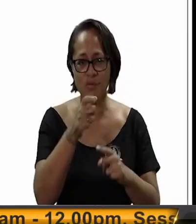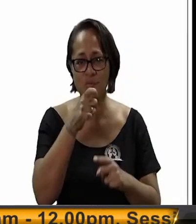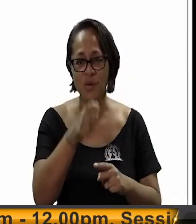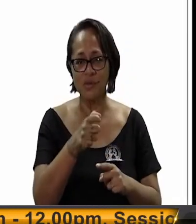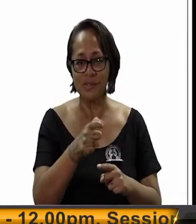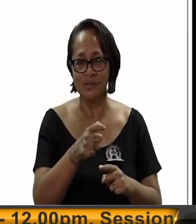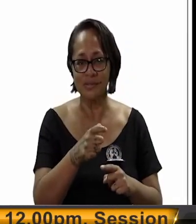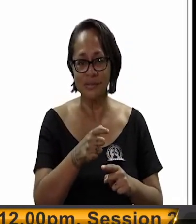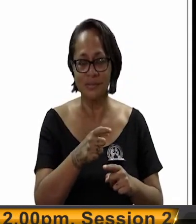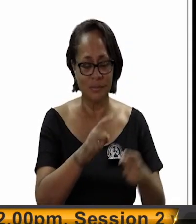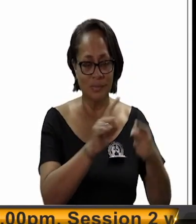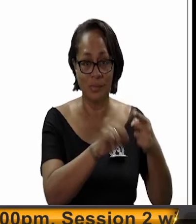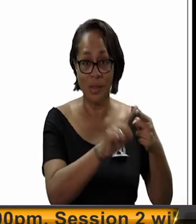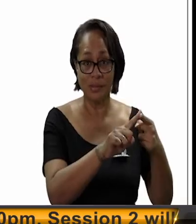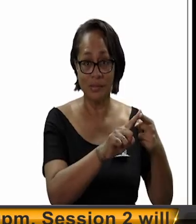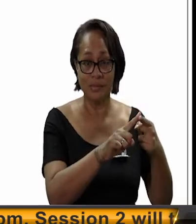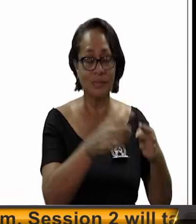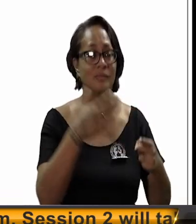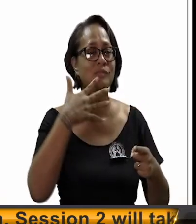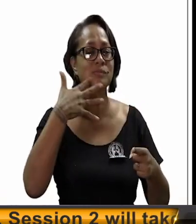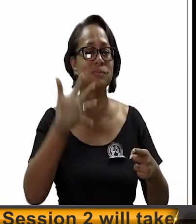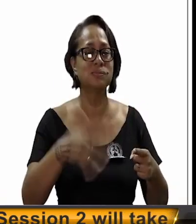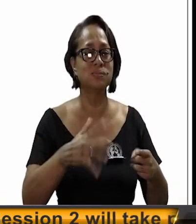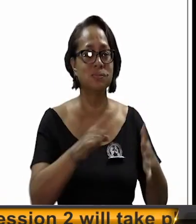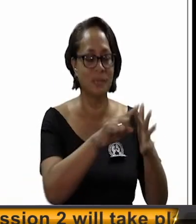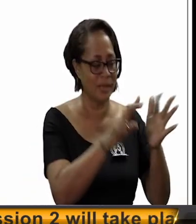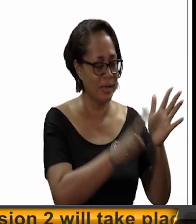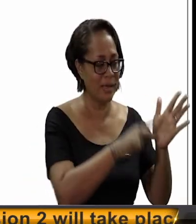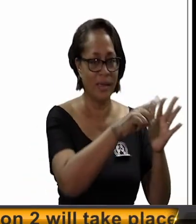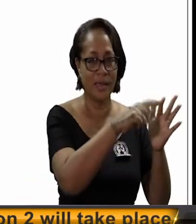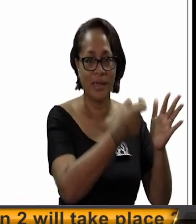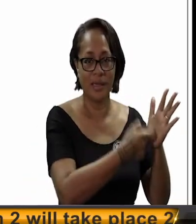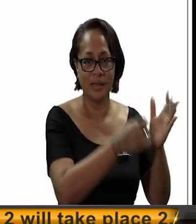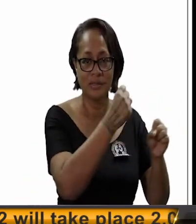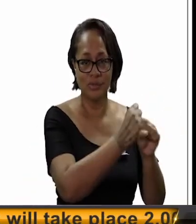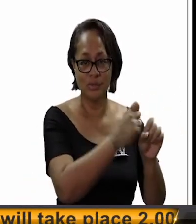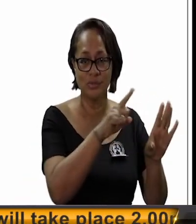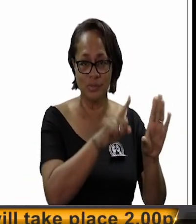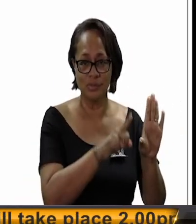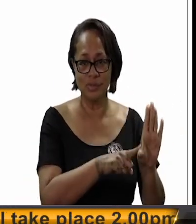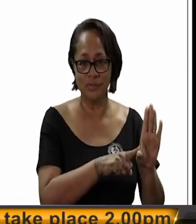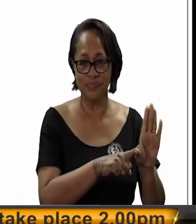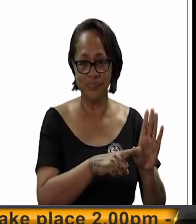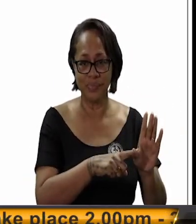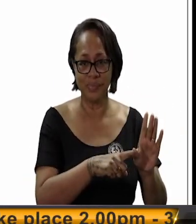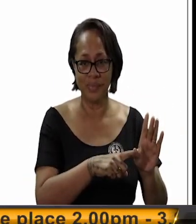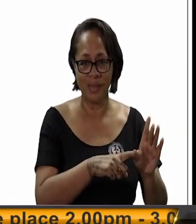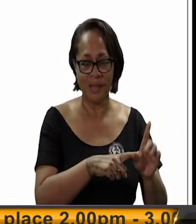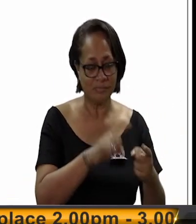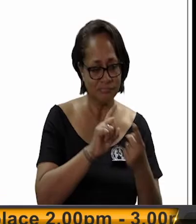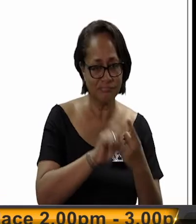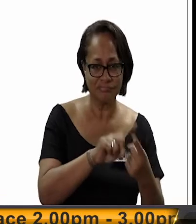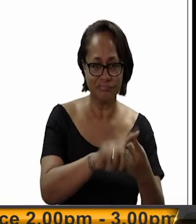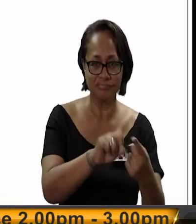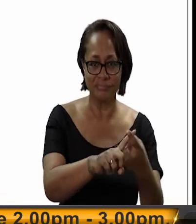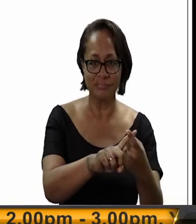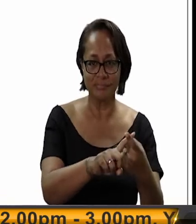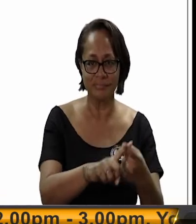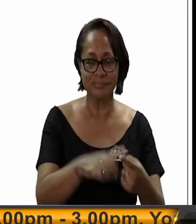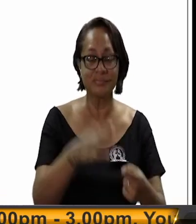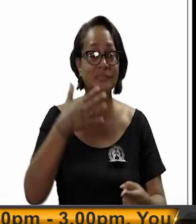today: energy, heat energy, heat transfer, combustion, radiation,